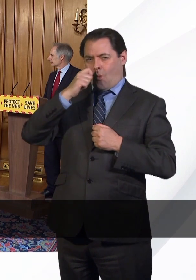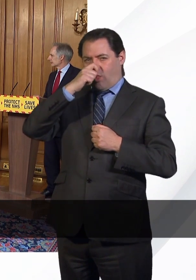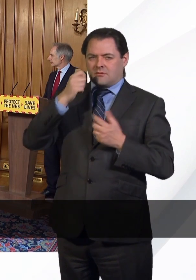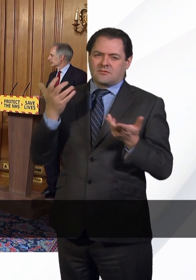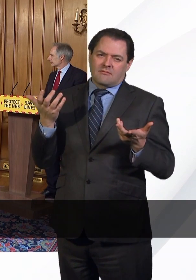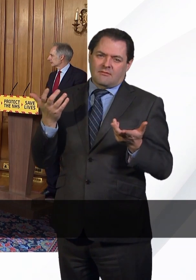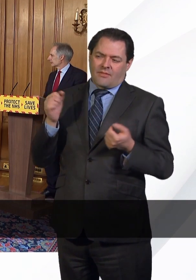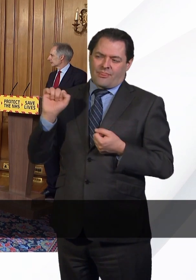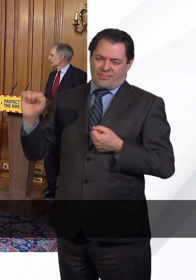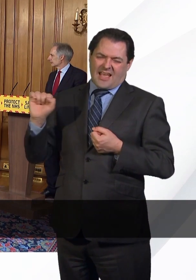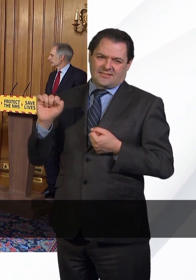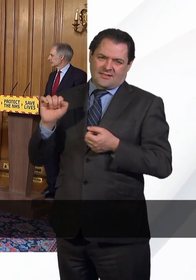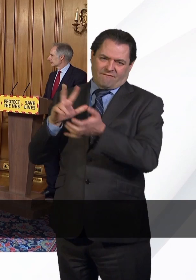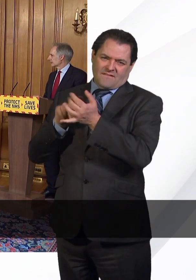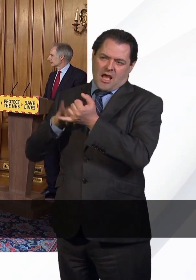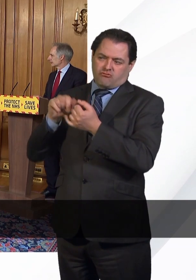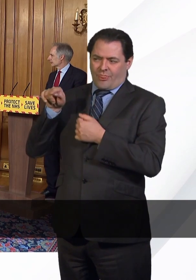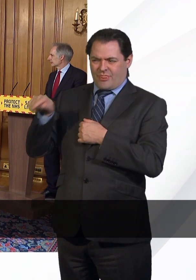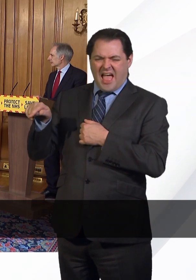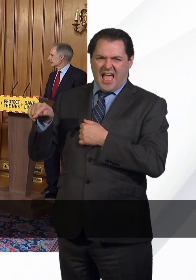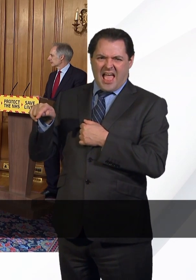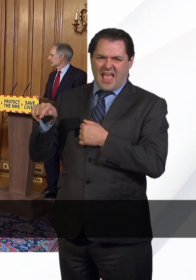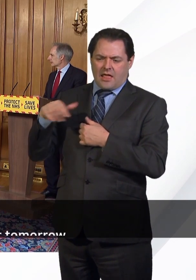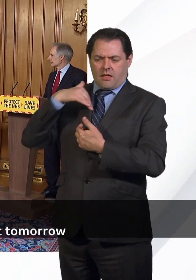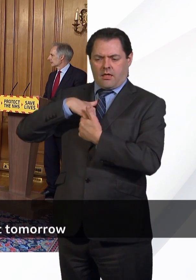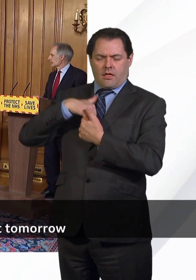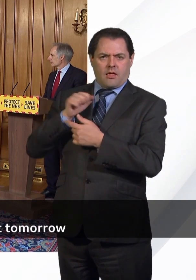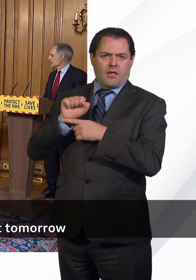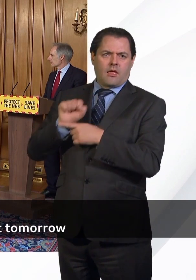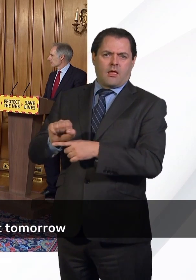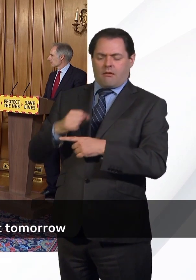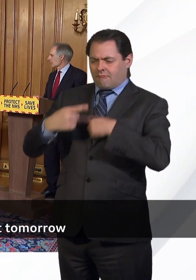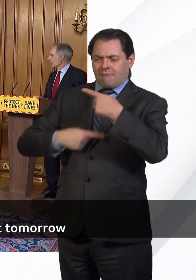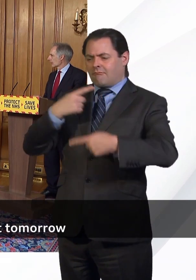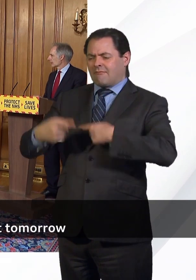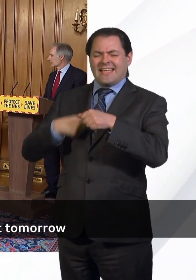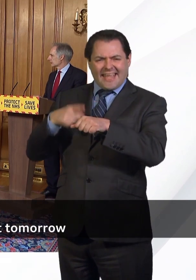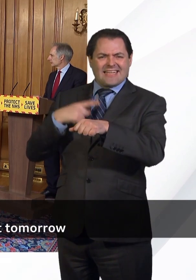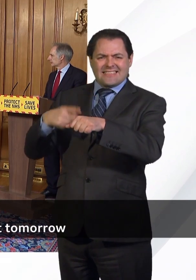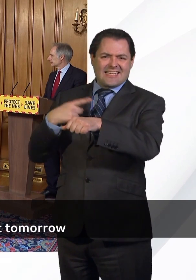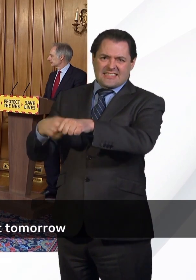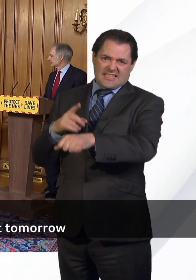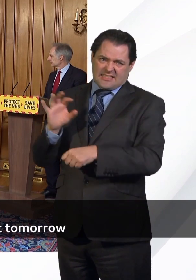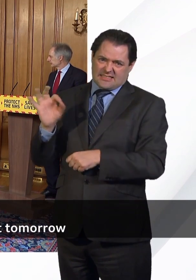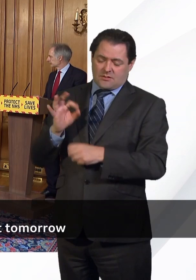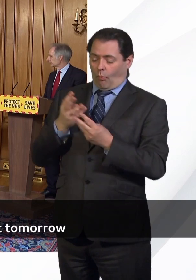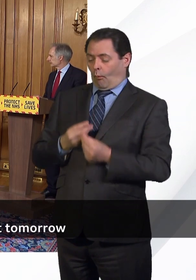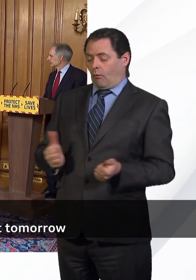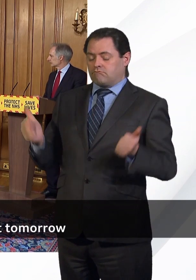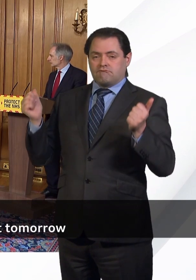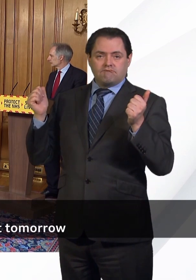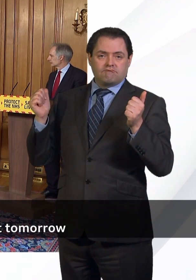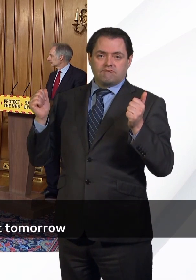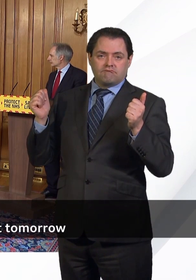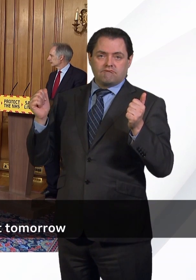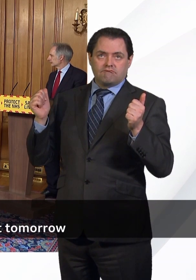that those antibodies don't persist necessarily for years and years and years. Now, it doesn't